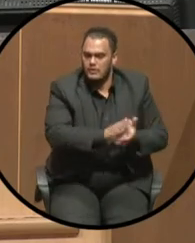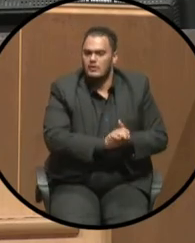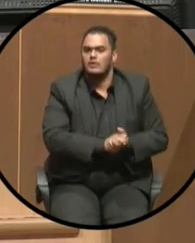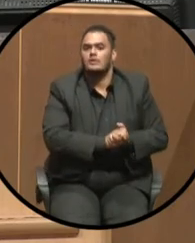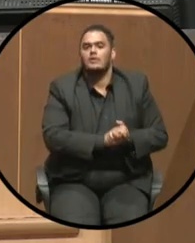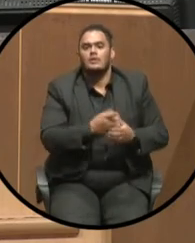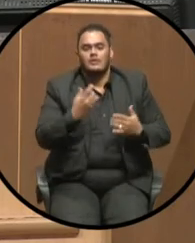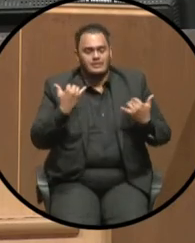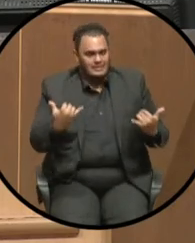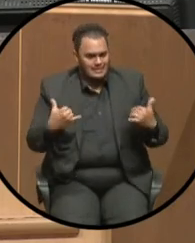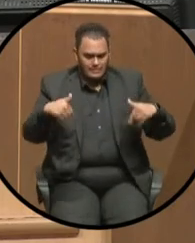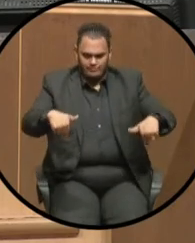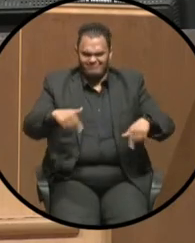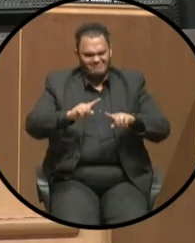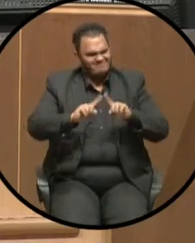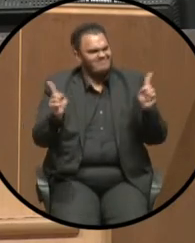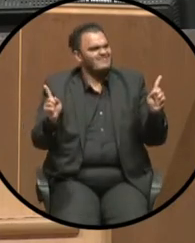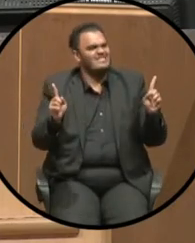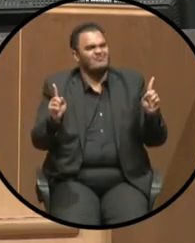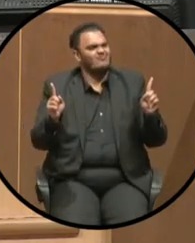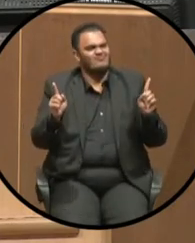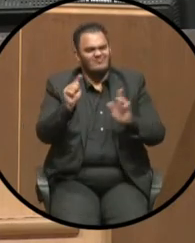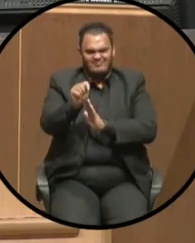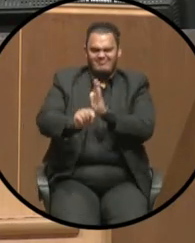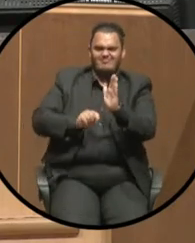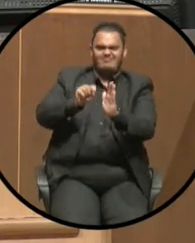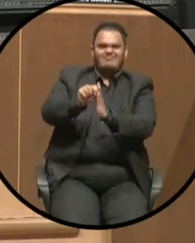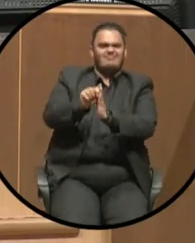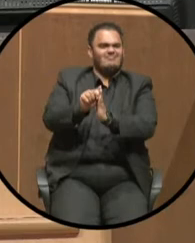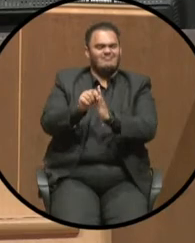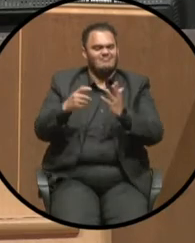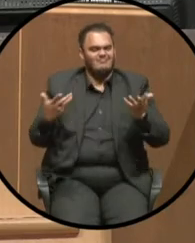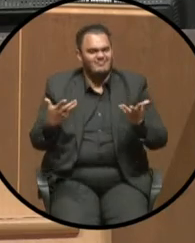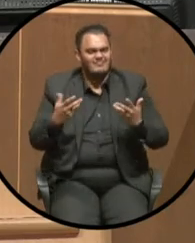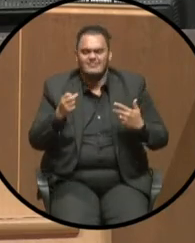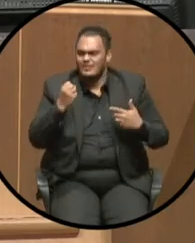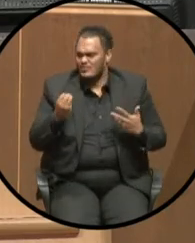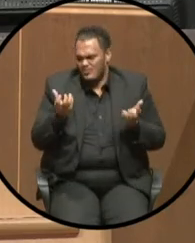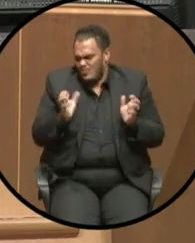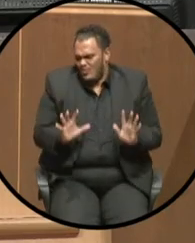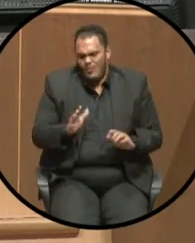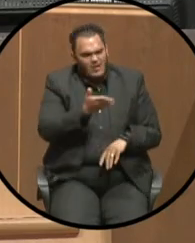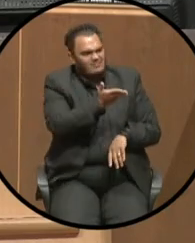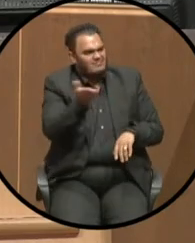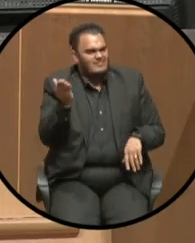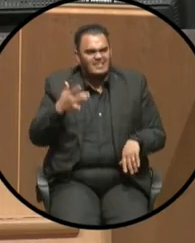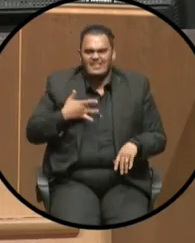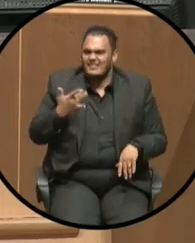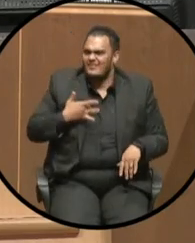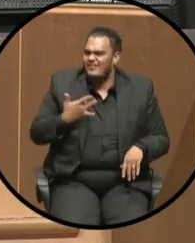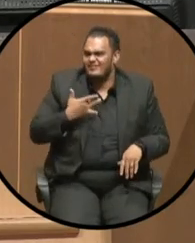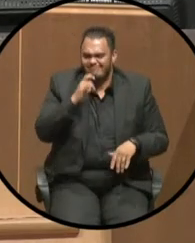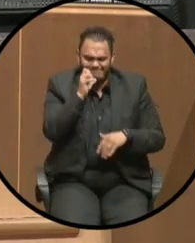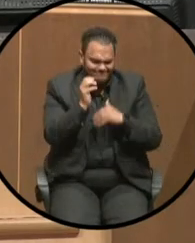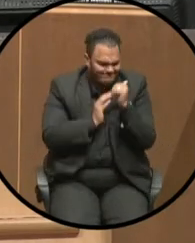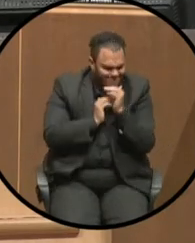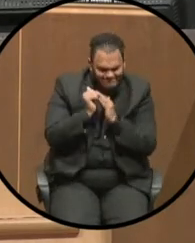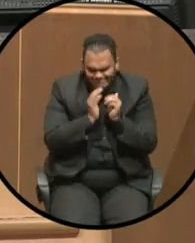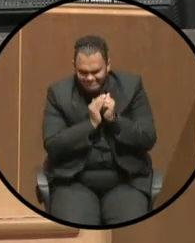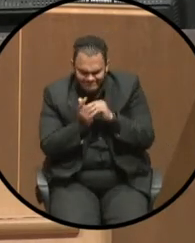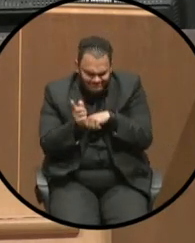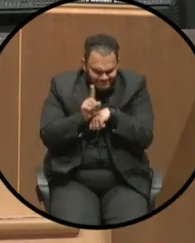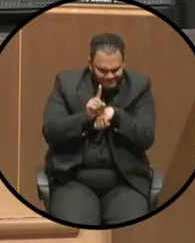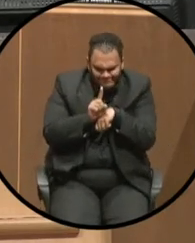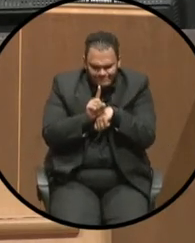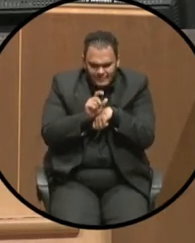We live in a different time, and I don't want anybody to come here and feel uncomfortable speaking. So if there's no objection